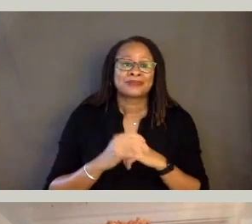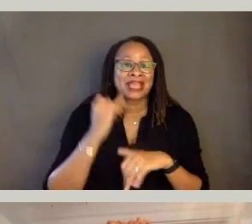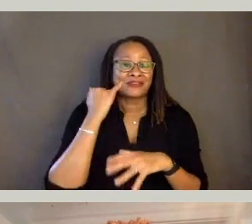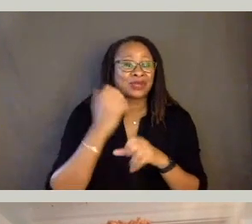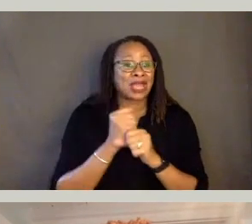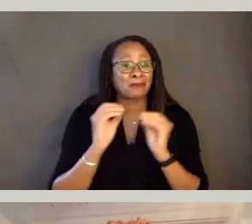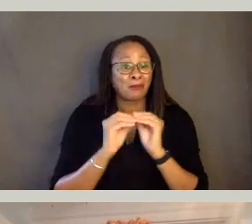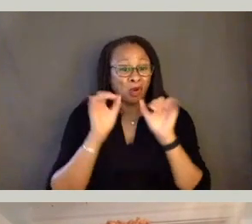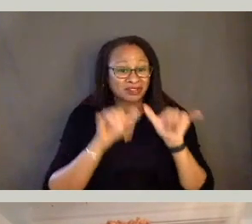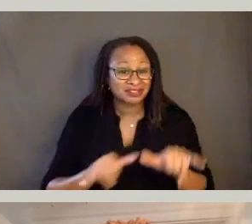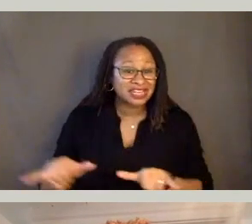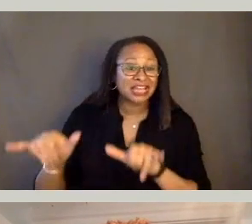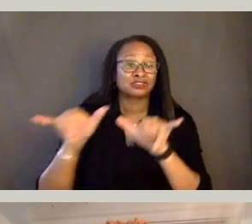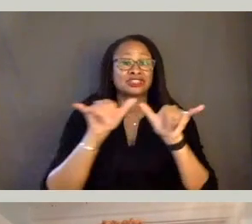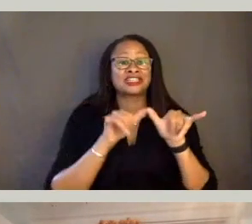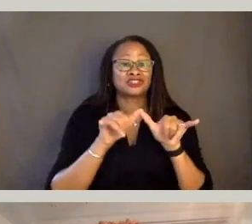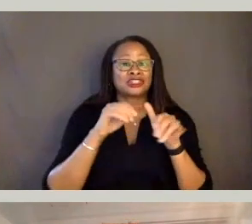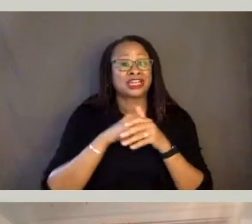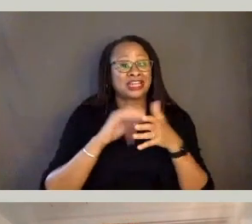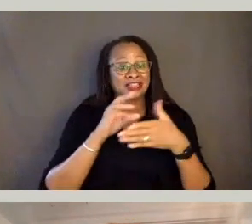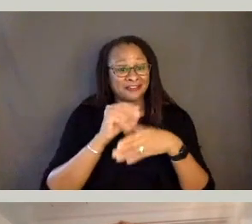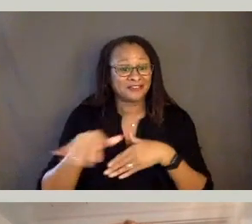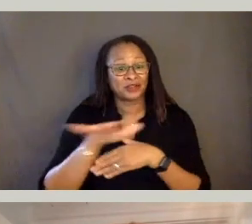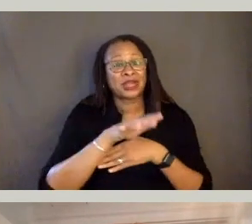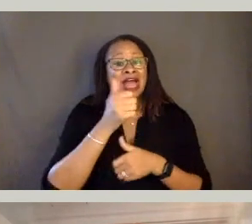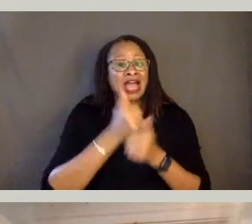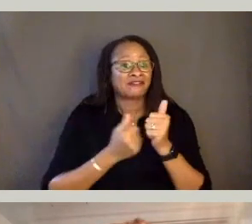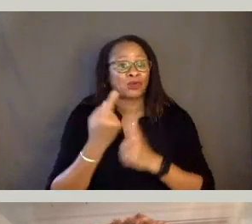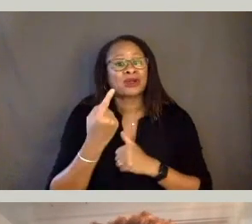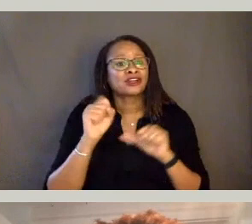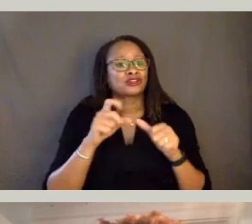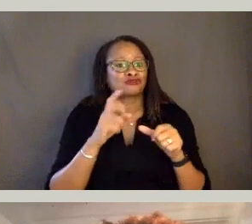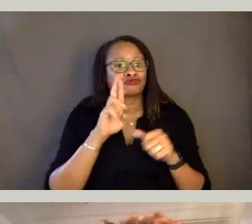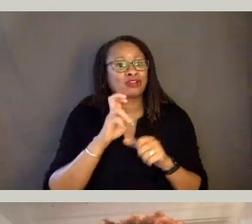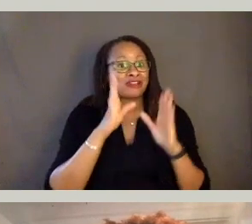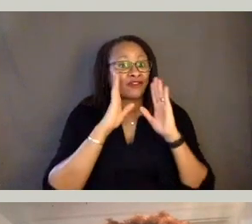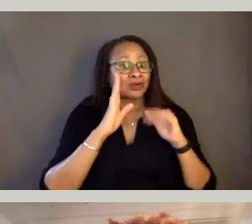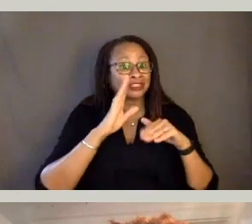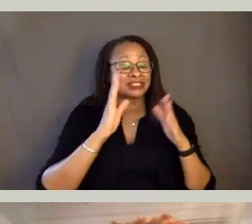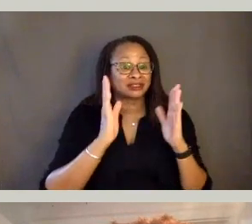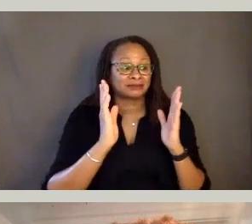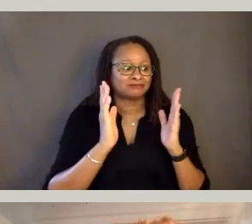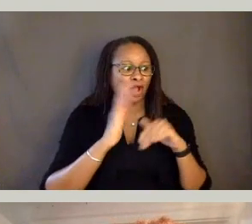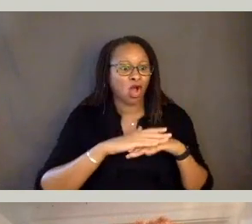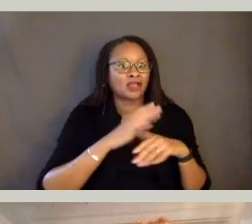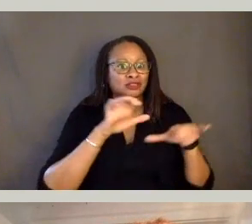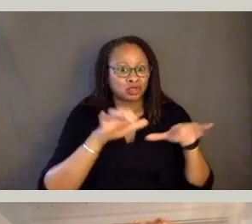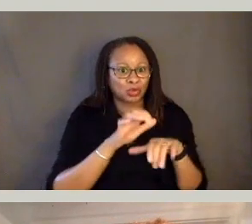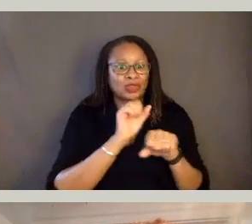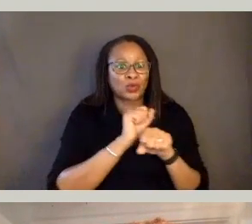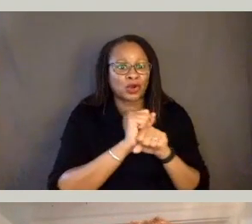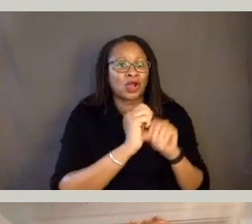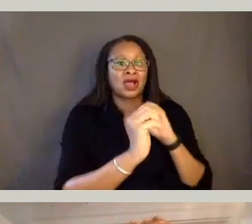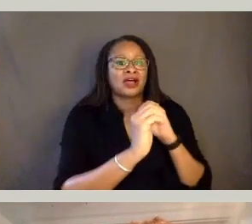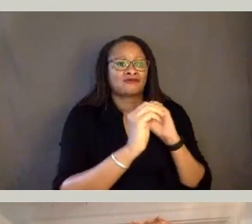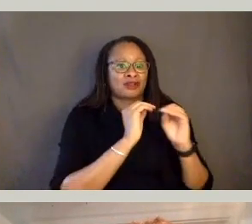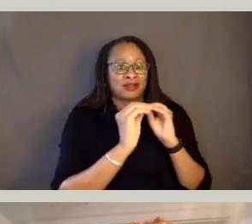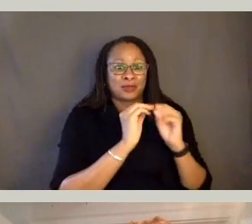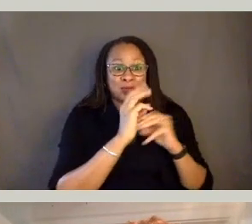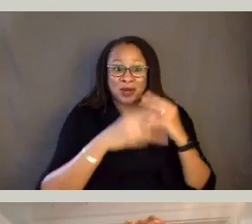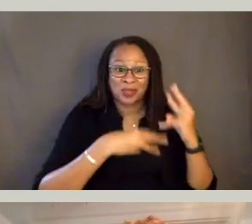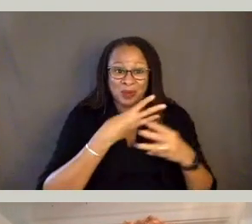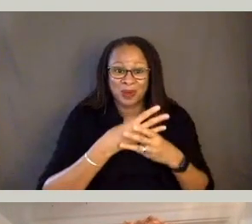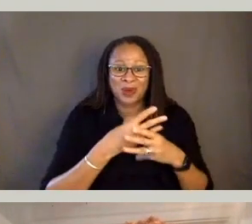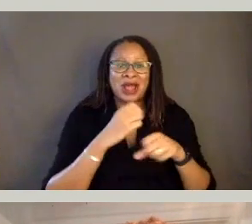little more standardization into the field, everyone could refocus their attention on doing the work of repairing the world,